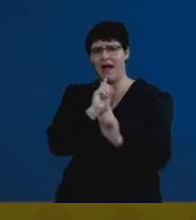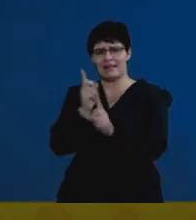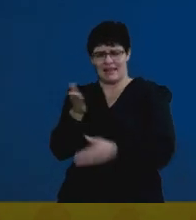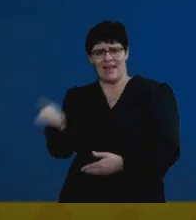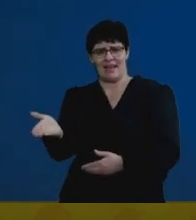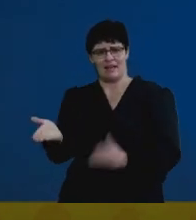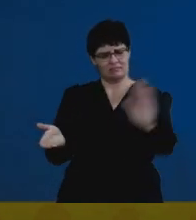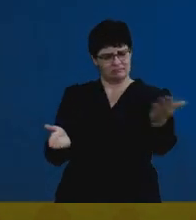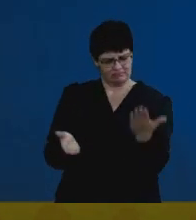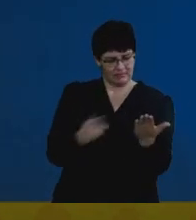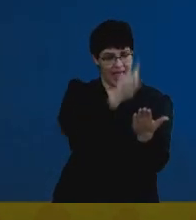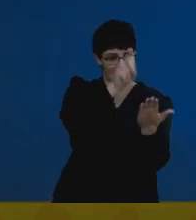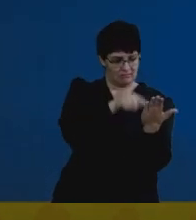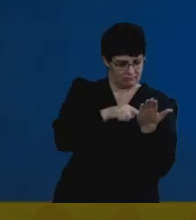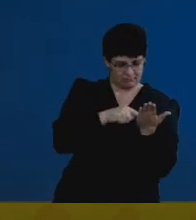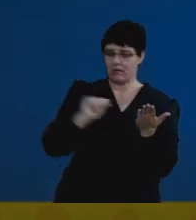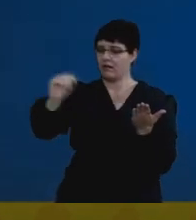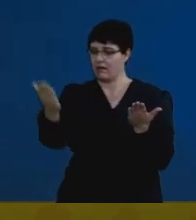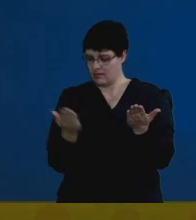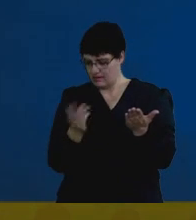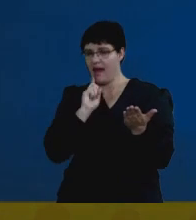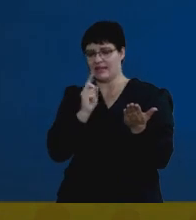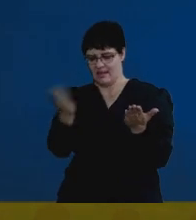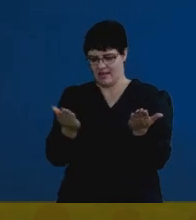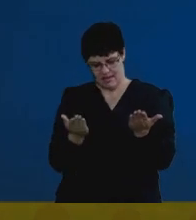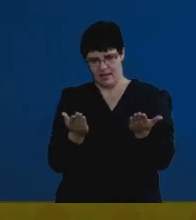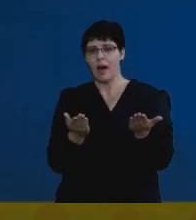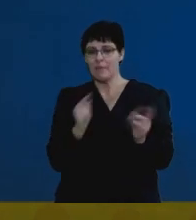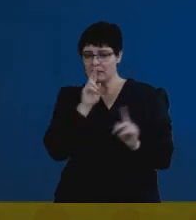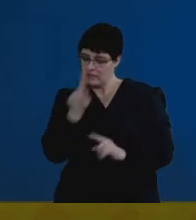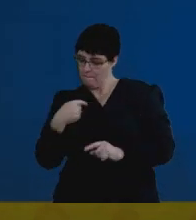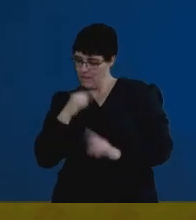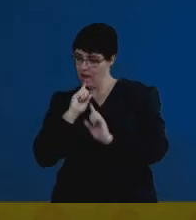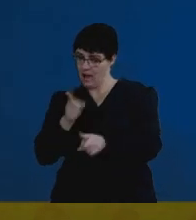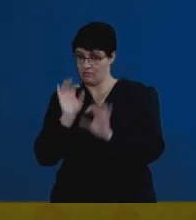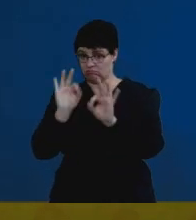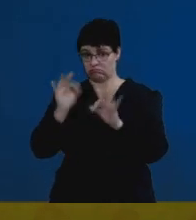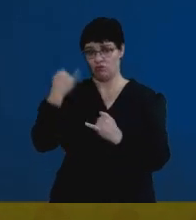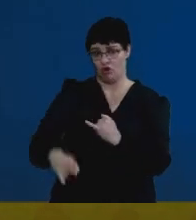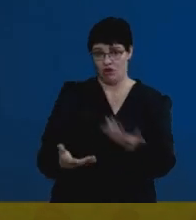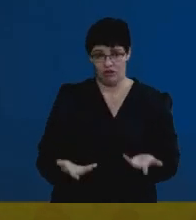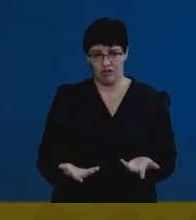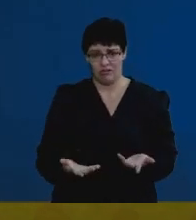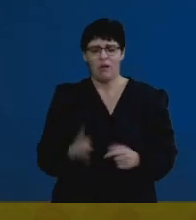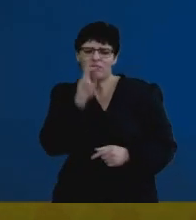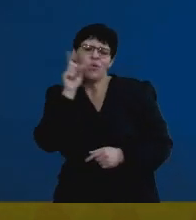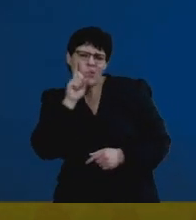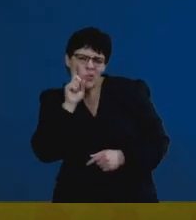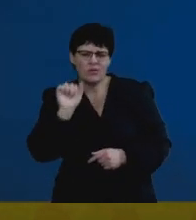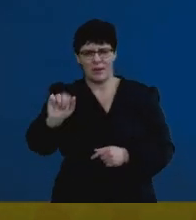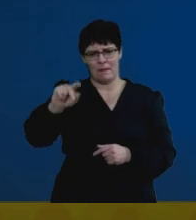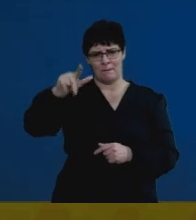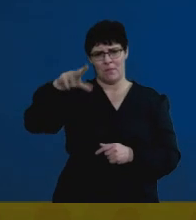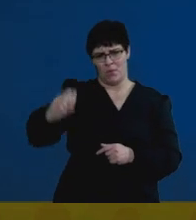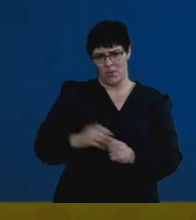looking at an exam, writing the exam down, and not reflecting on your answers. So memos are available. Look at these memos.